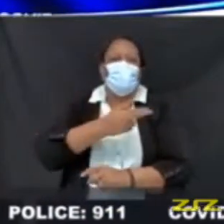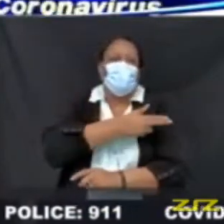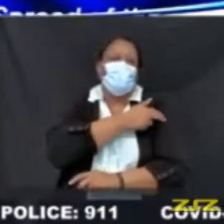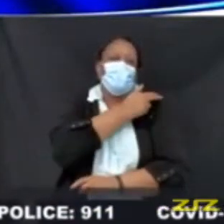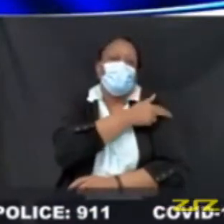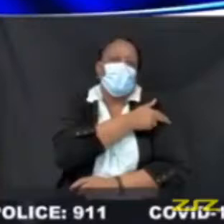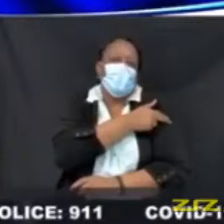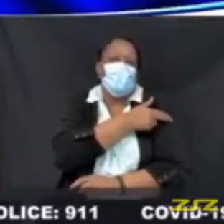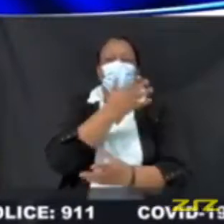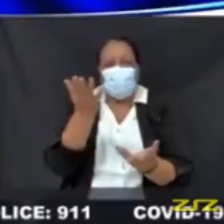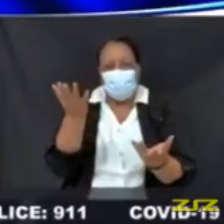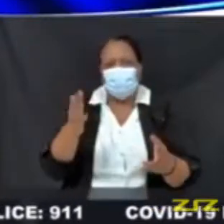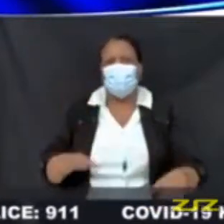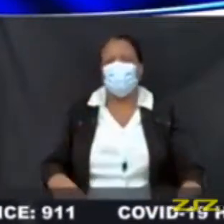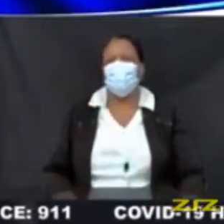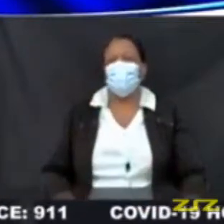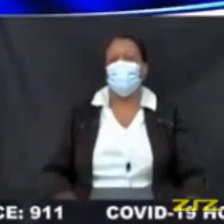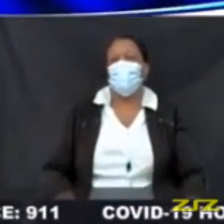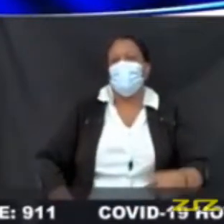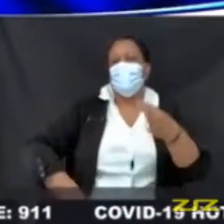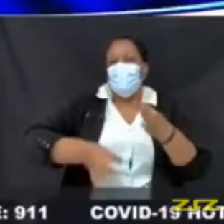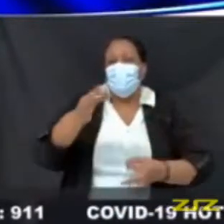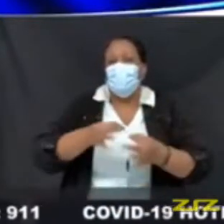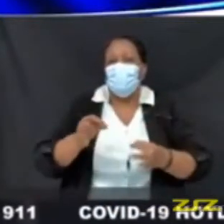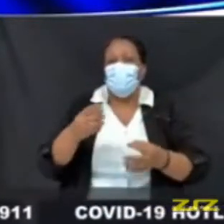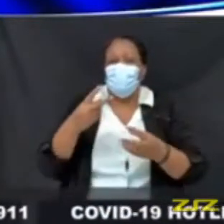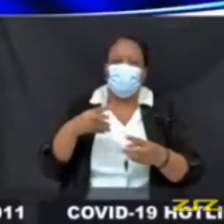If you have other reasons to be out during the curfew